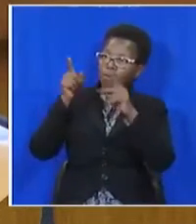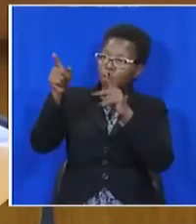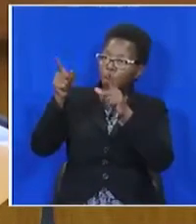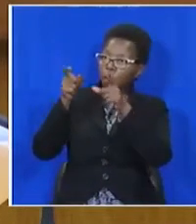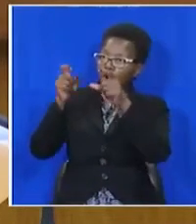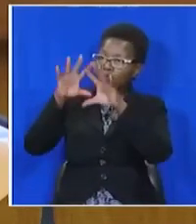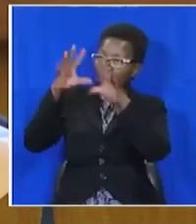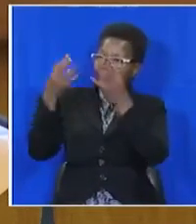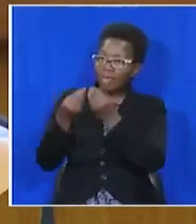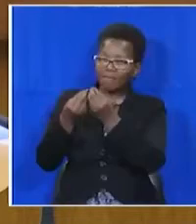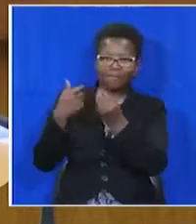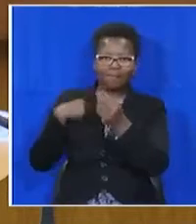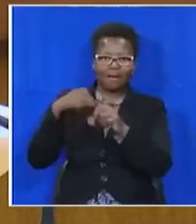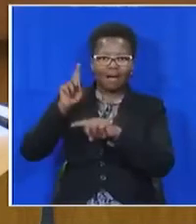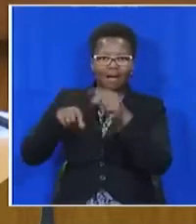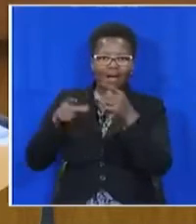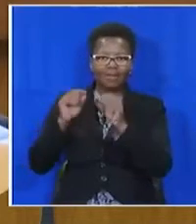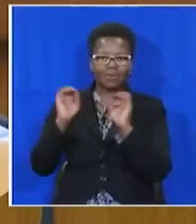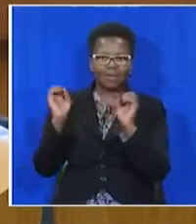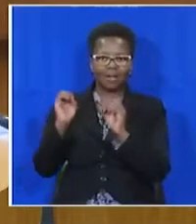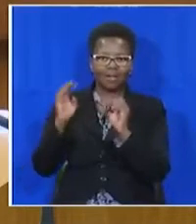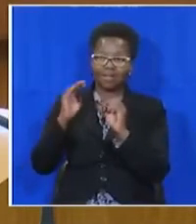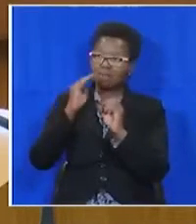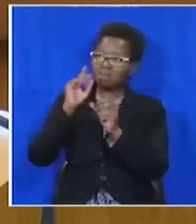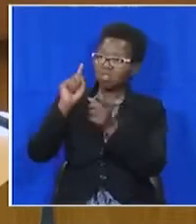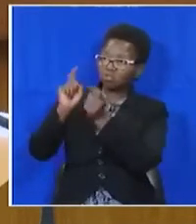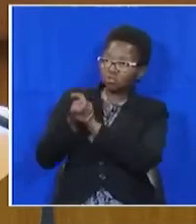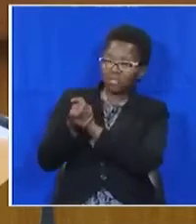do anything to undo